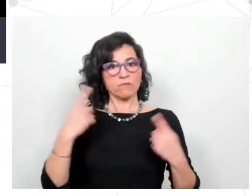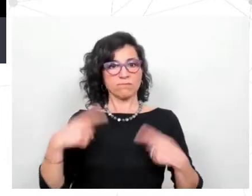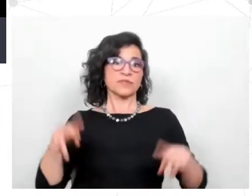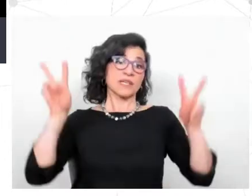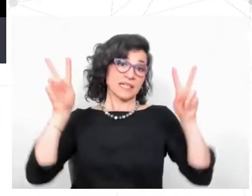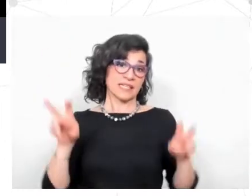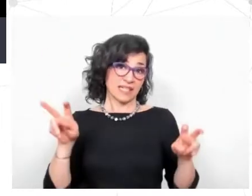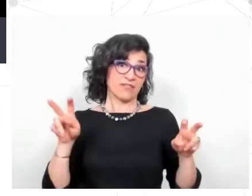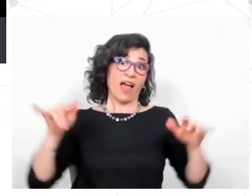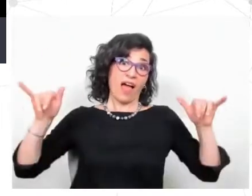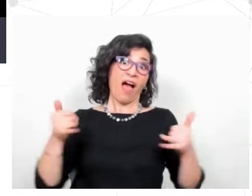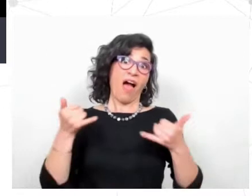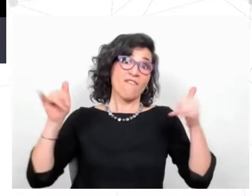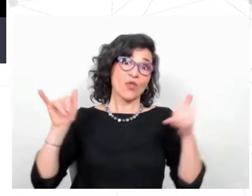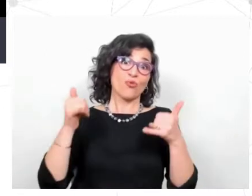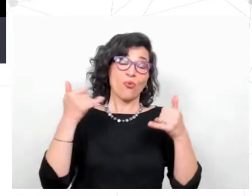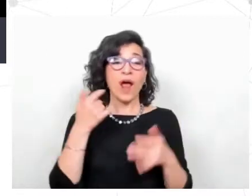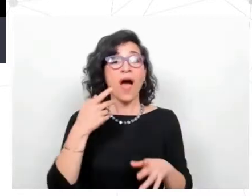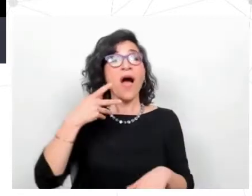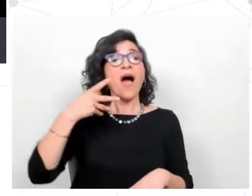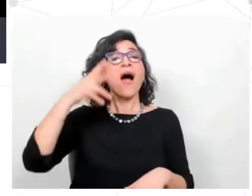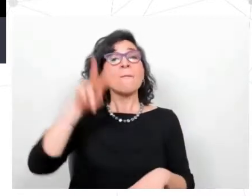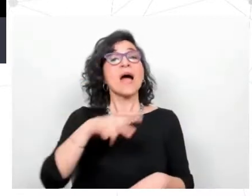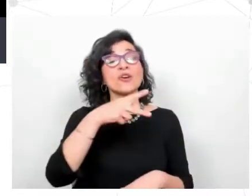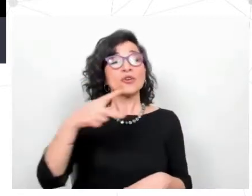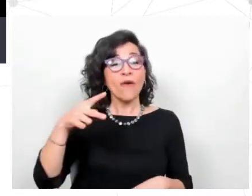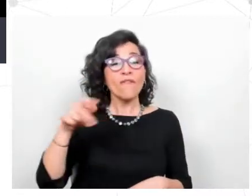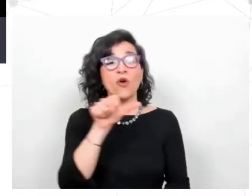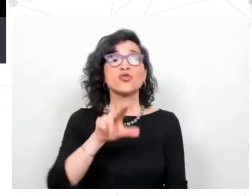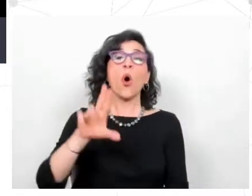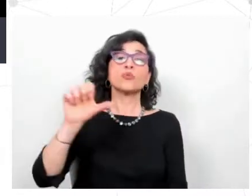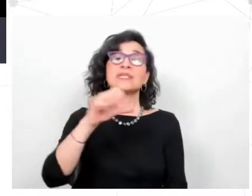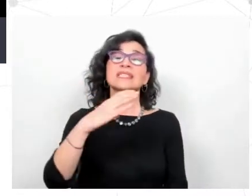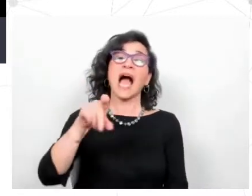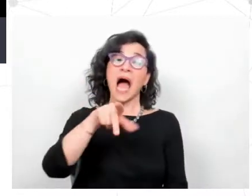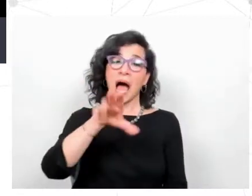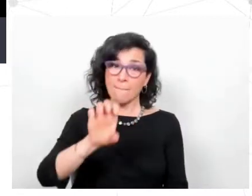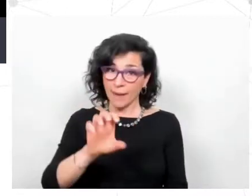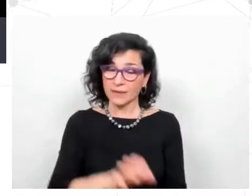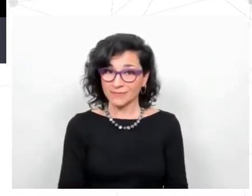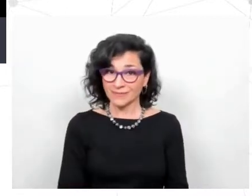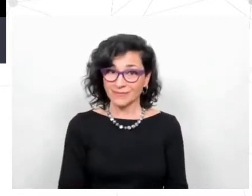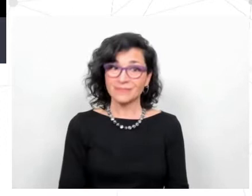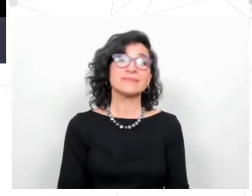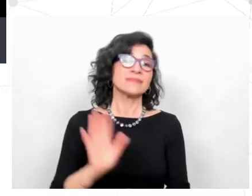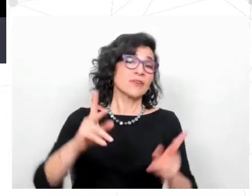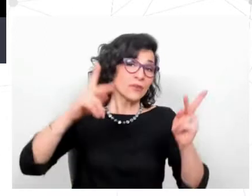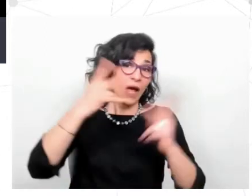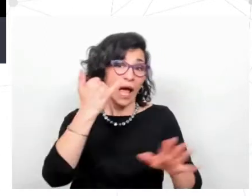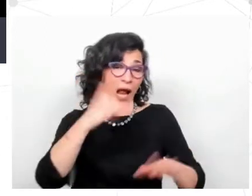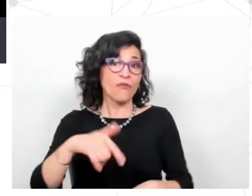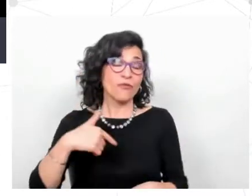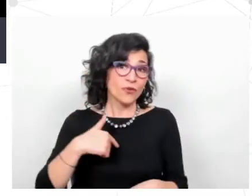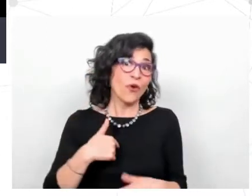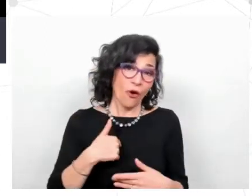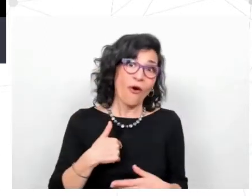presentation, we'll share our work with you and really focus on getting a sense for how you can start using Soundscape in your daily life.